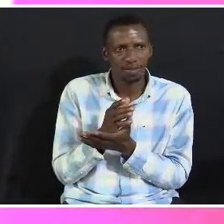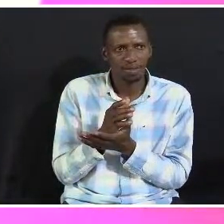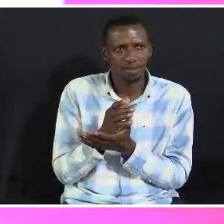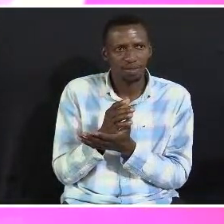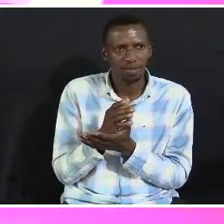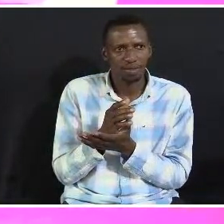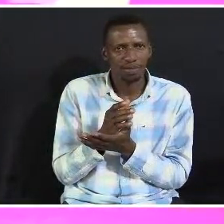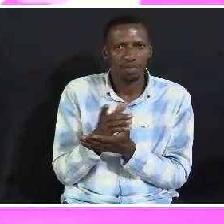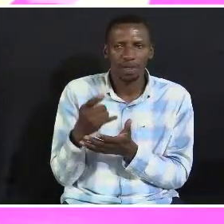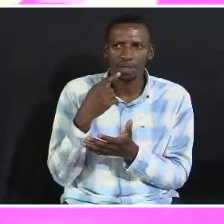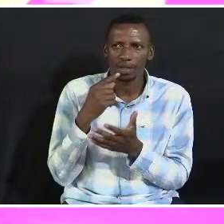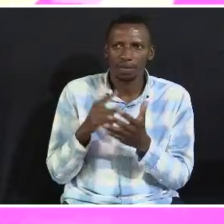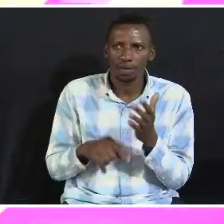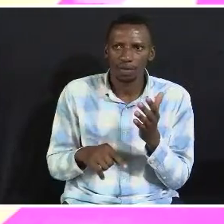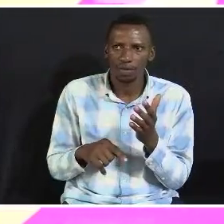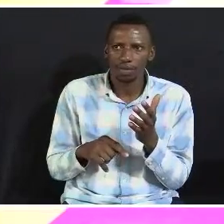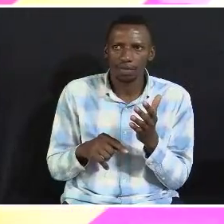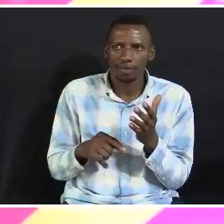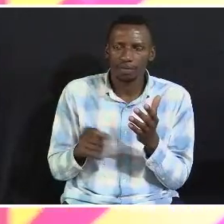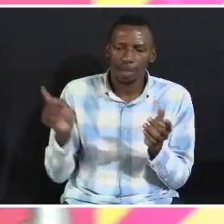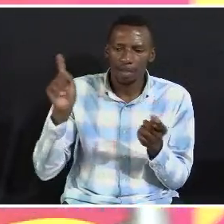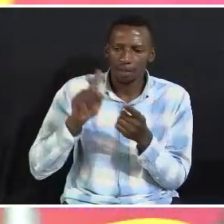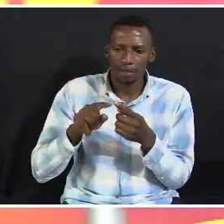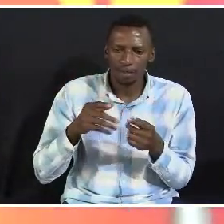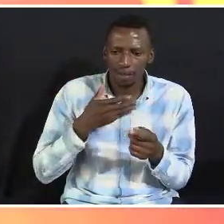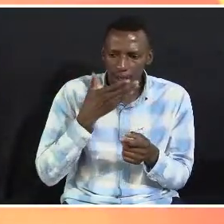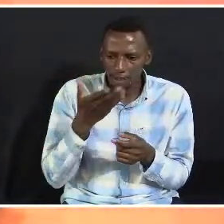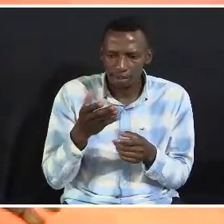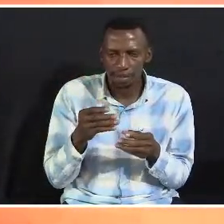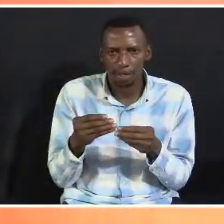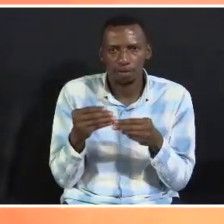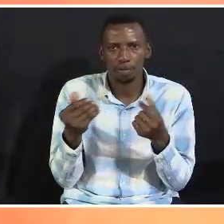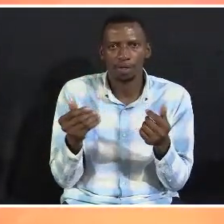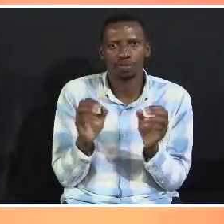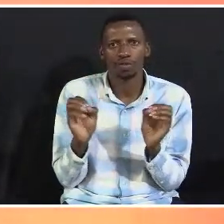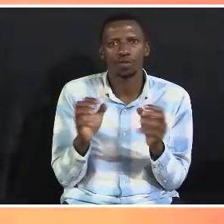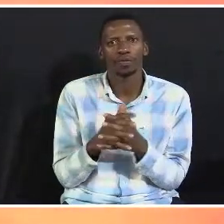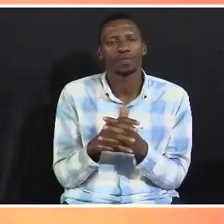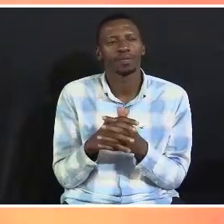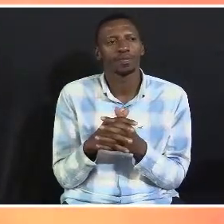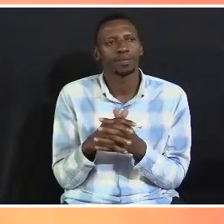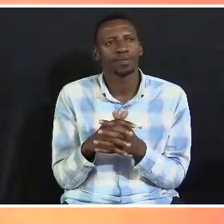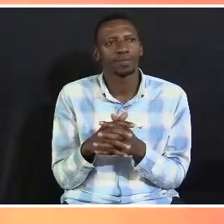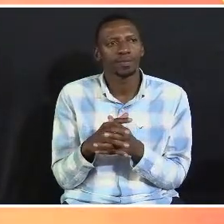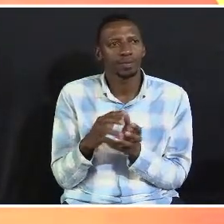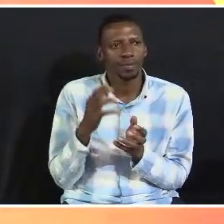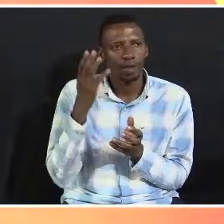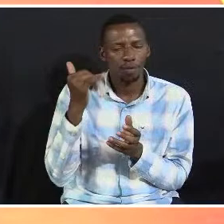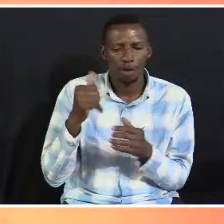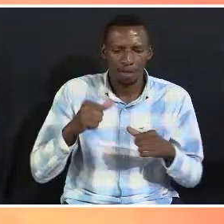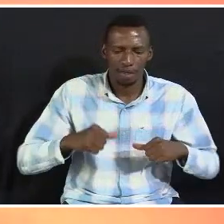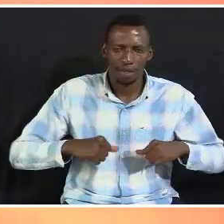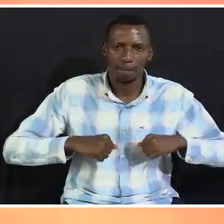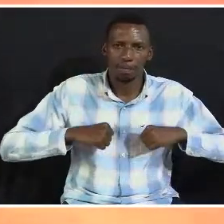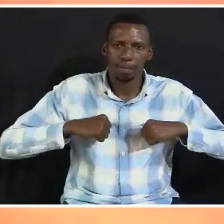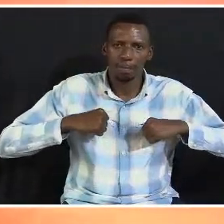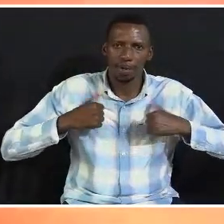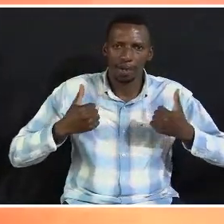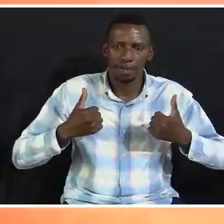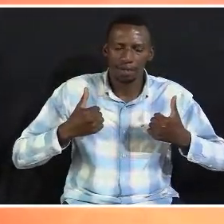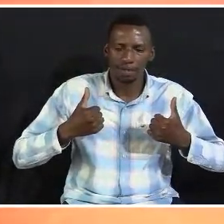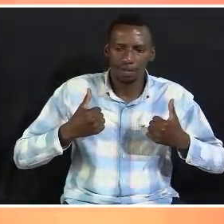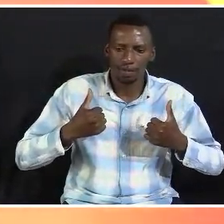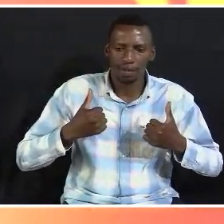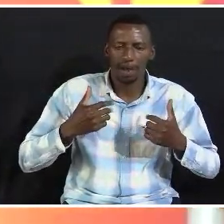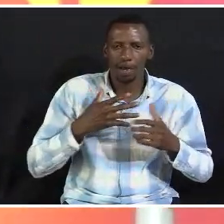Will you manage? He said that one until he didn't answer the man how much it cost. Because of pride and arrogance.